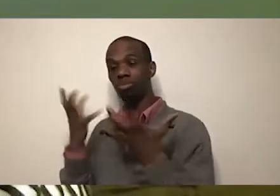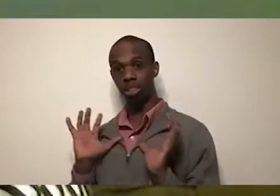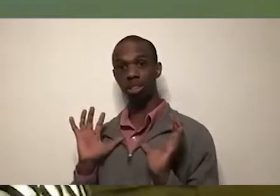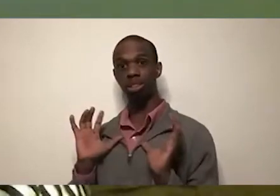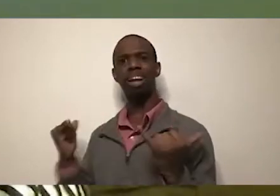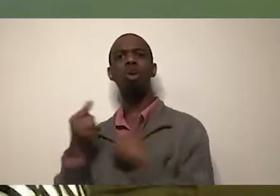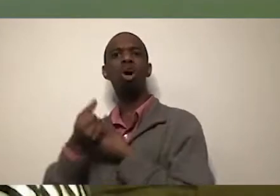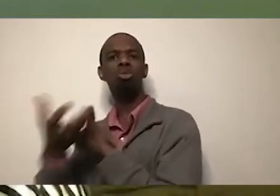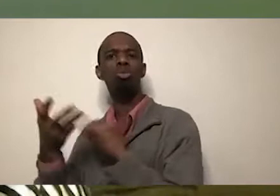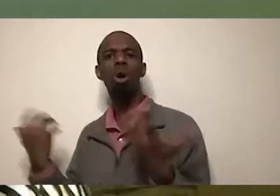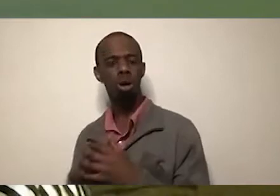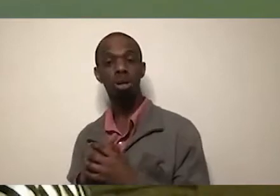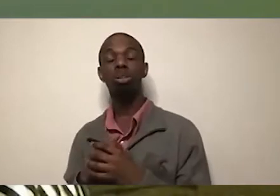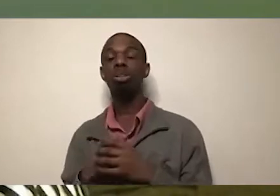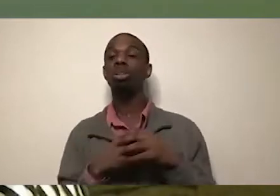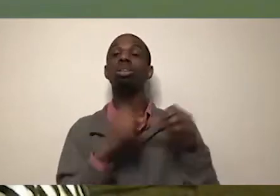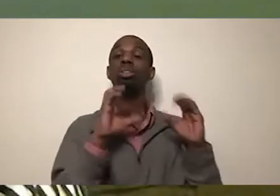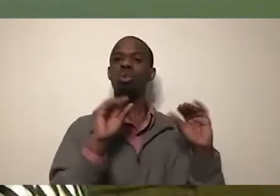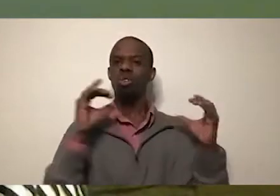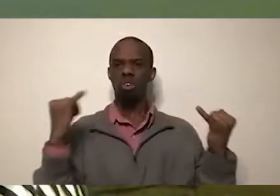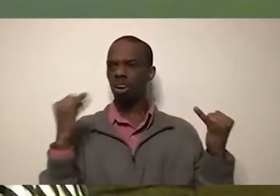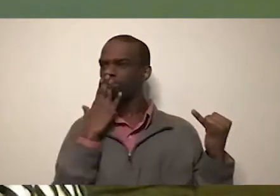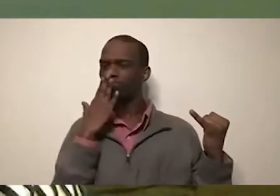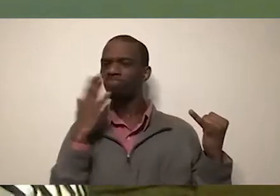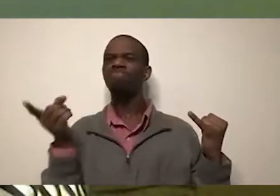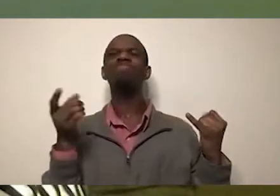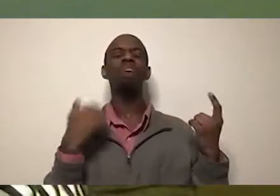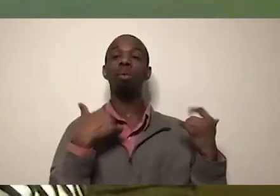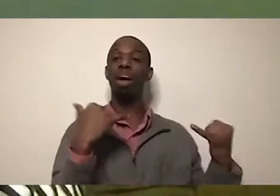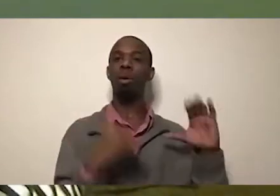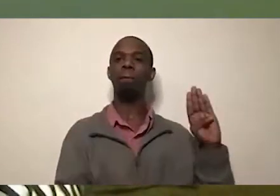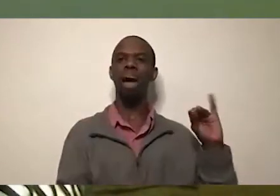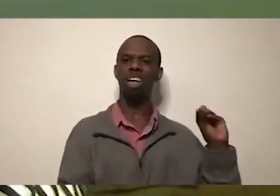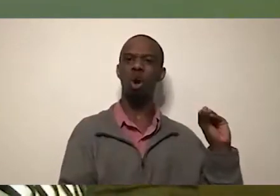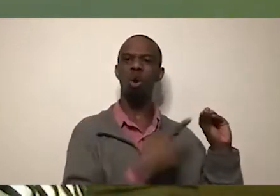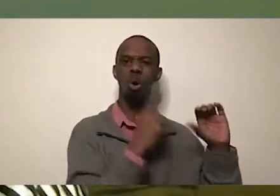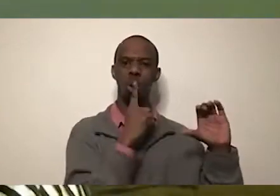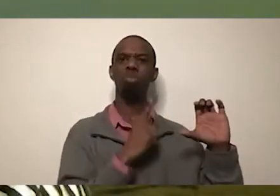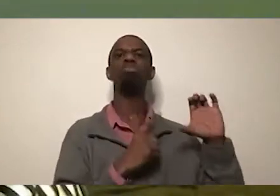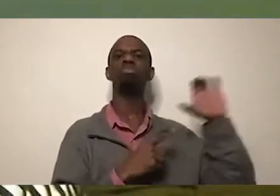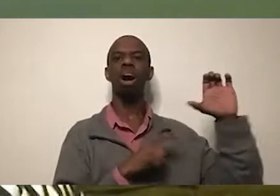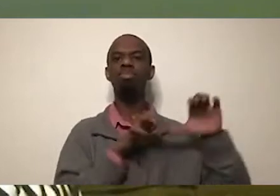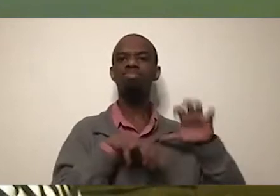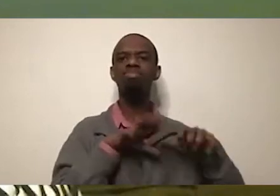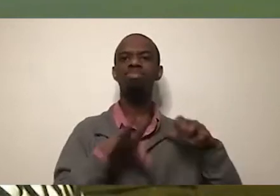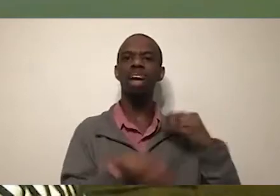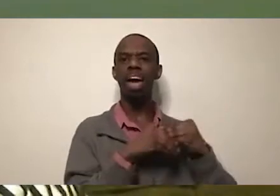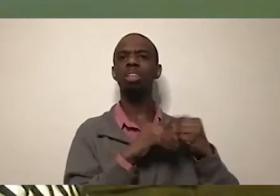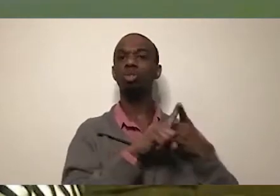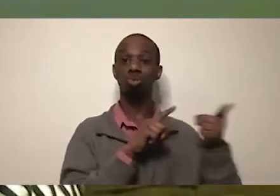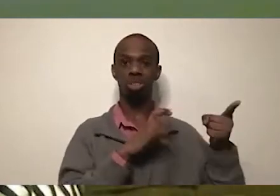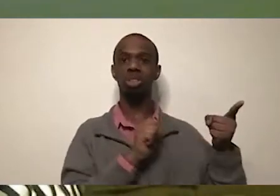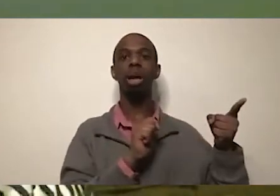So Harriet, you are an award-winning author and have written about the legacy of racial oppression in our